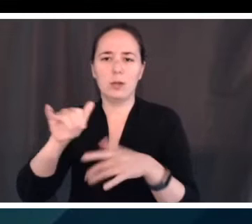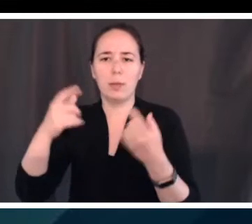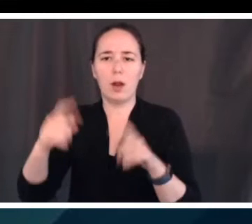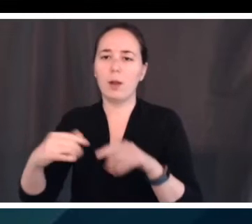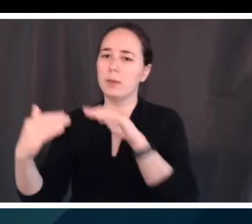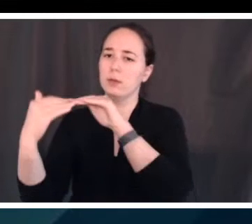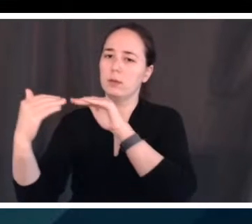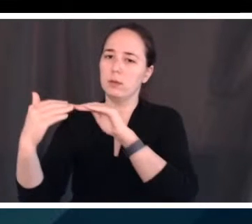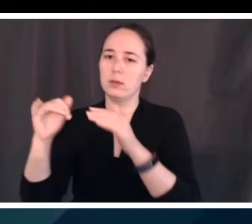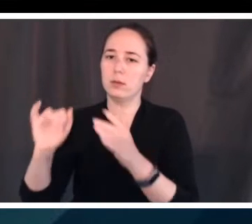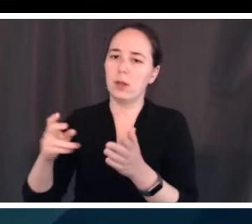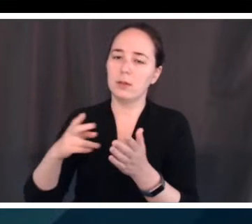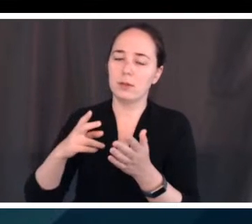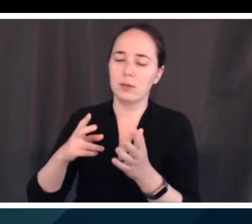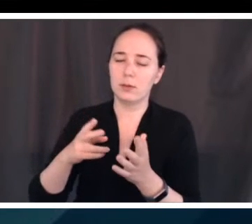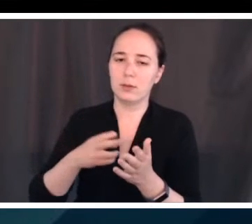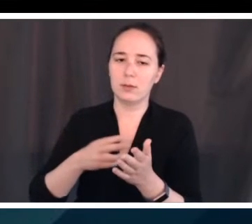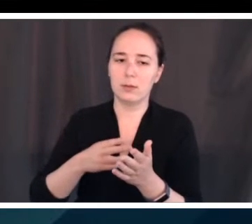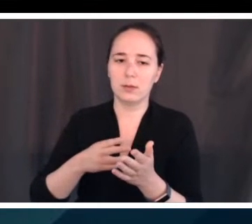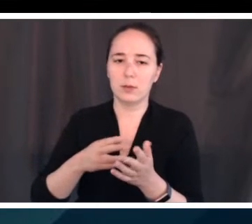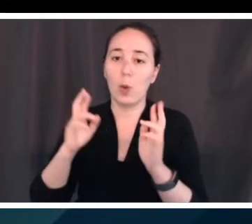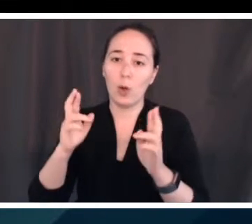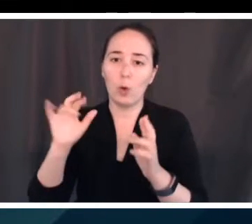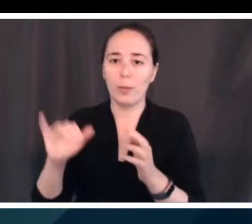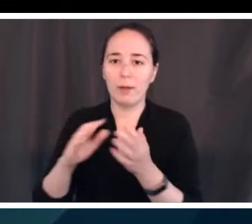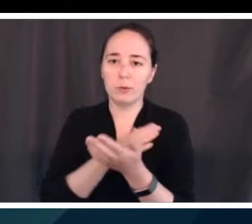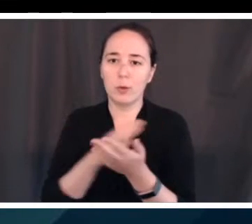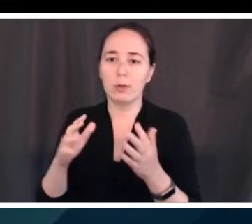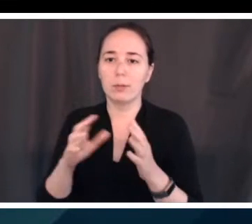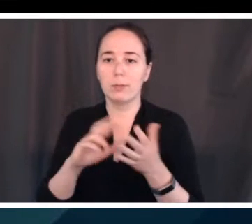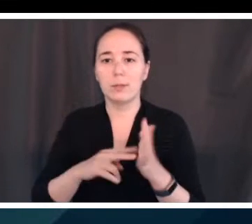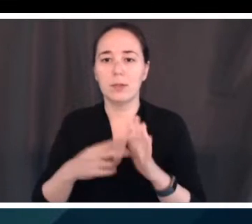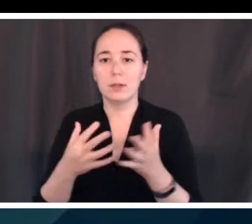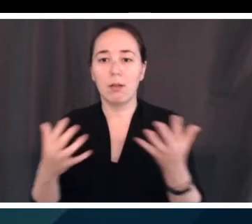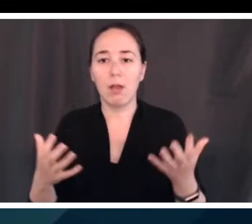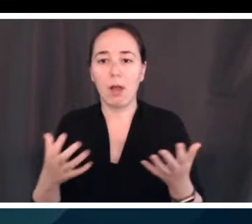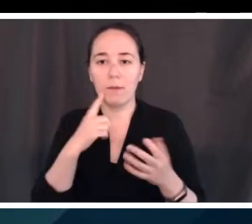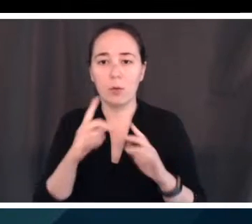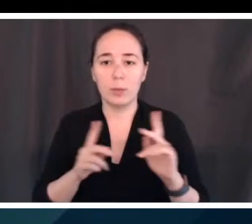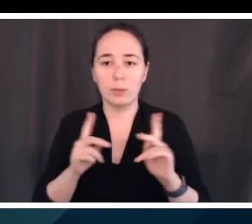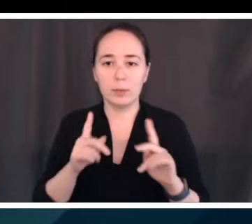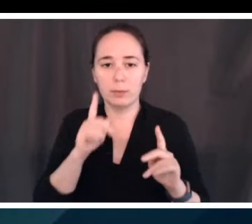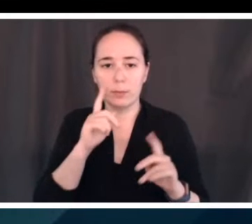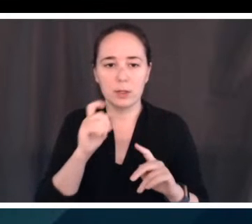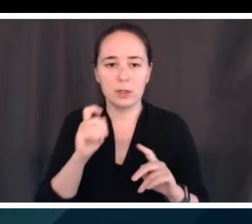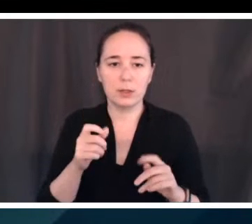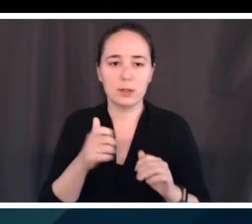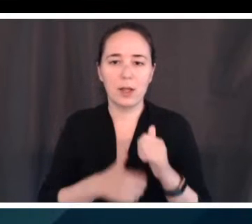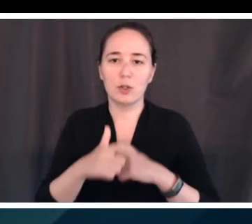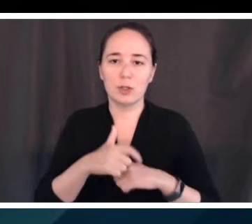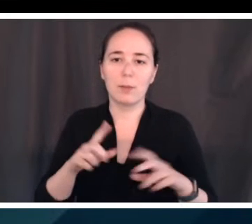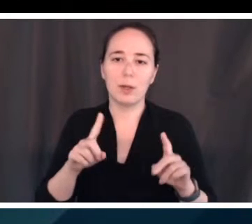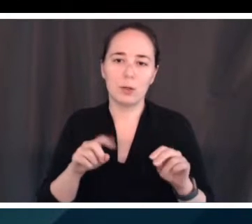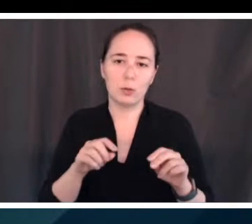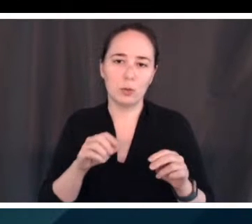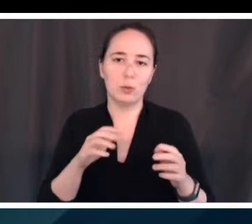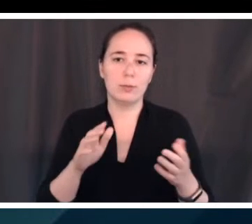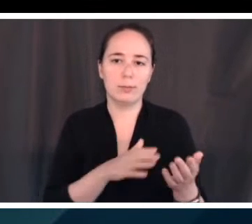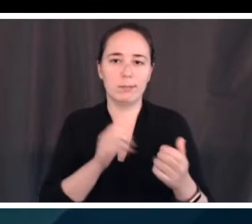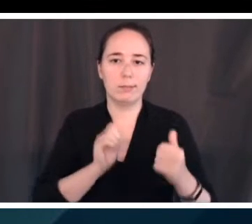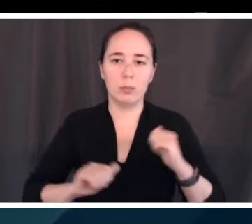hope it means a lot to people because it means a lot to me every time I get to perform it. And